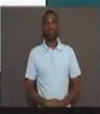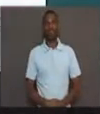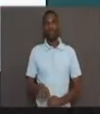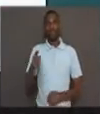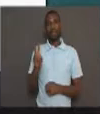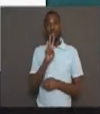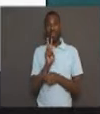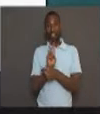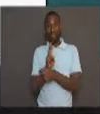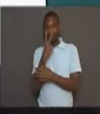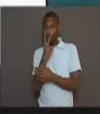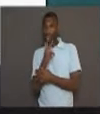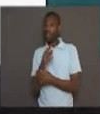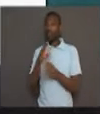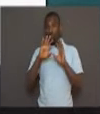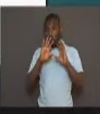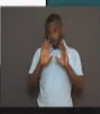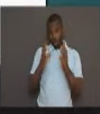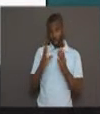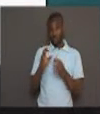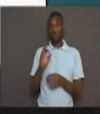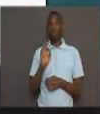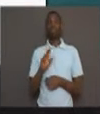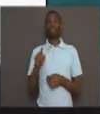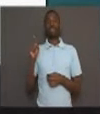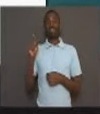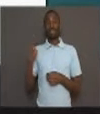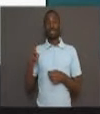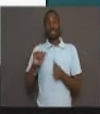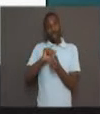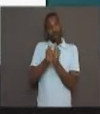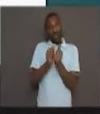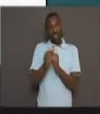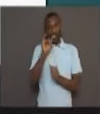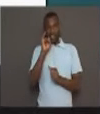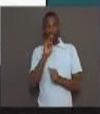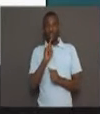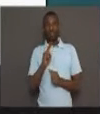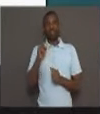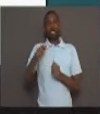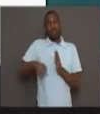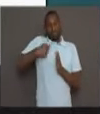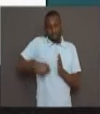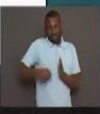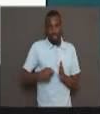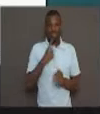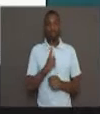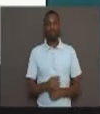This video shows the components of an alternating current